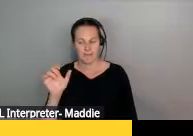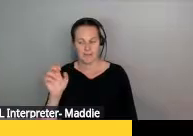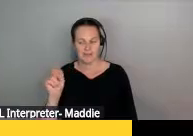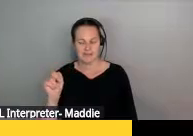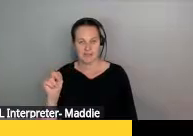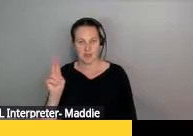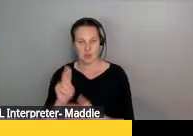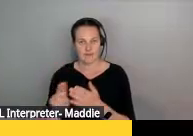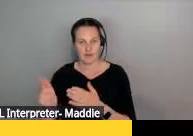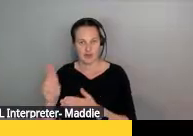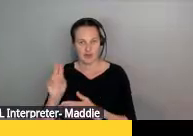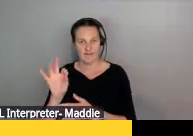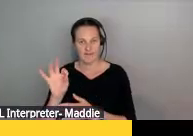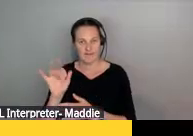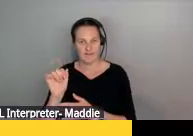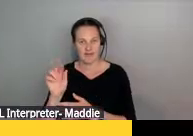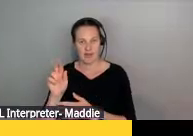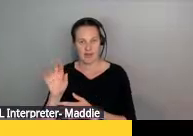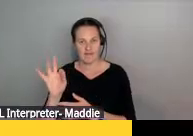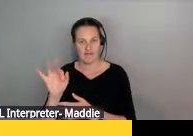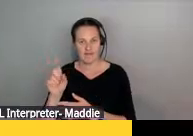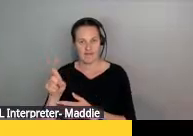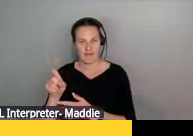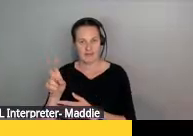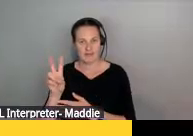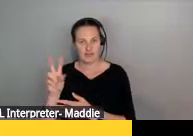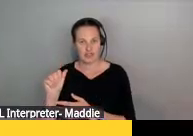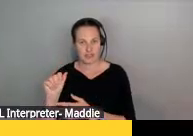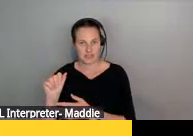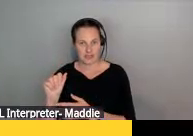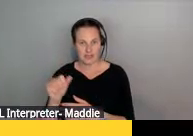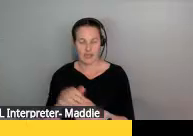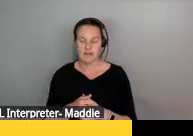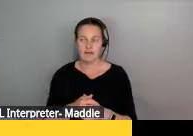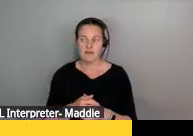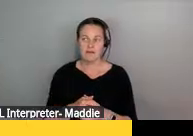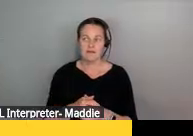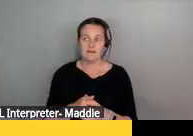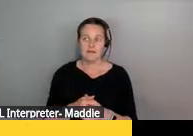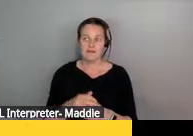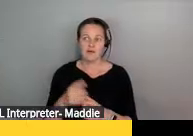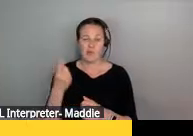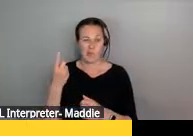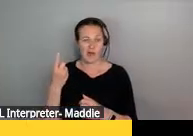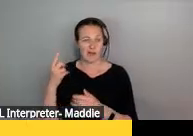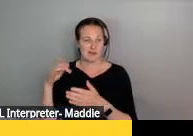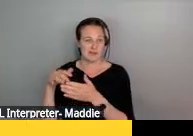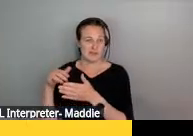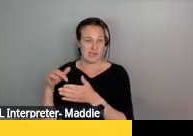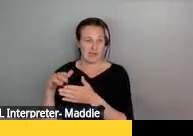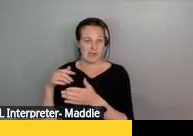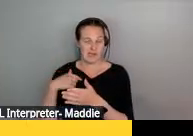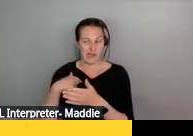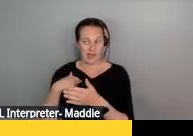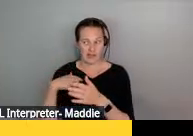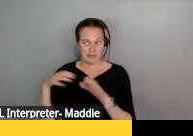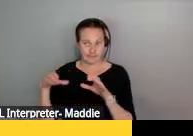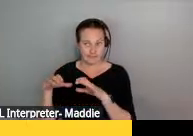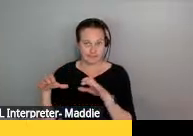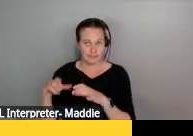Fairfax, Virginia. And I wanted to mention a study that I conducted on common